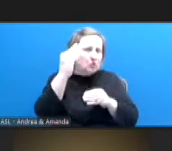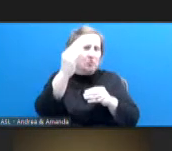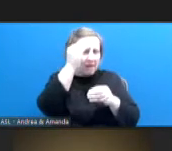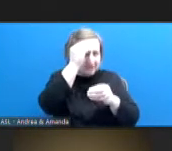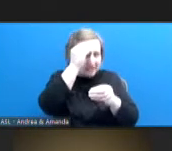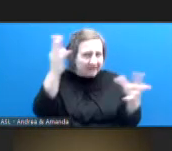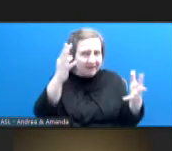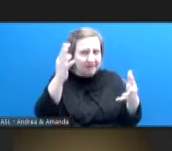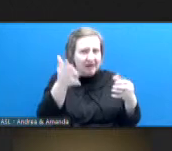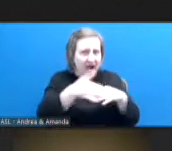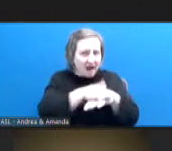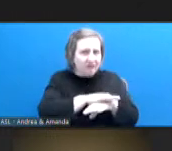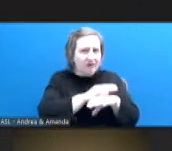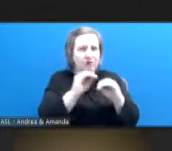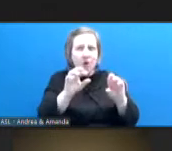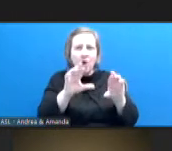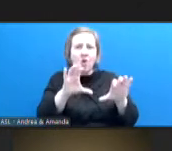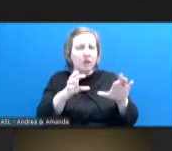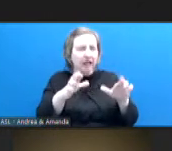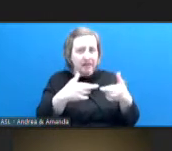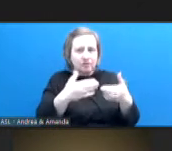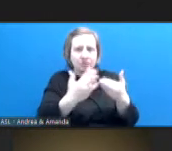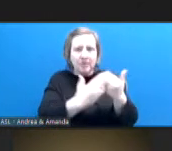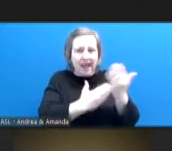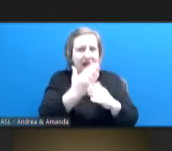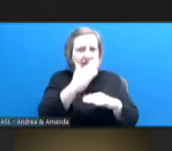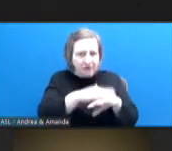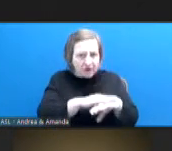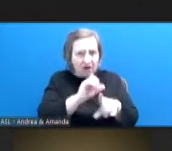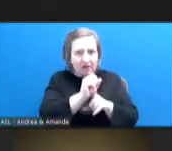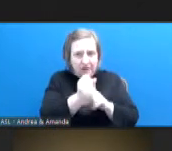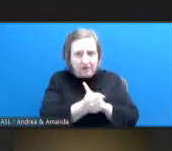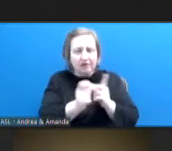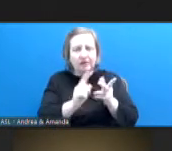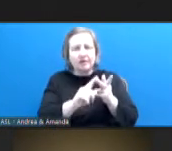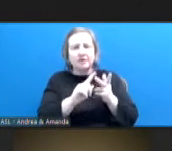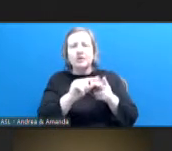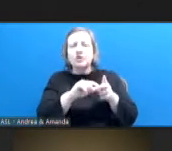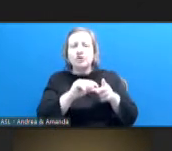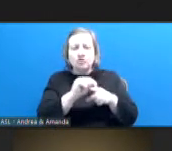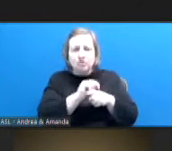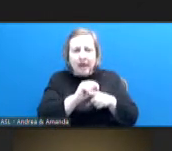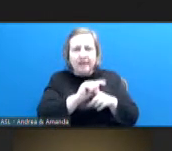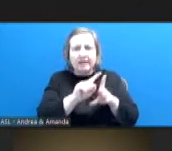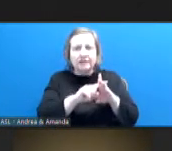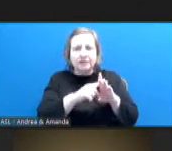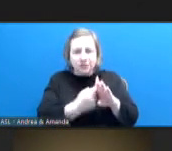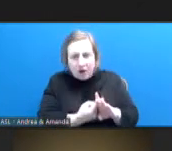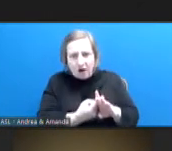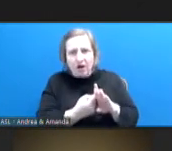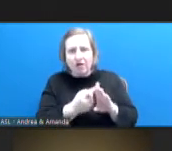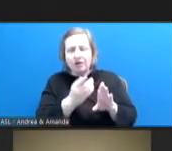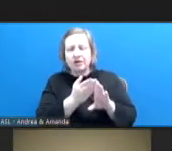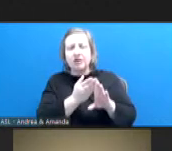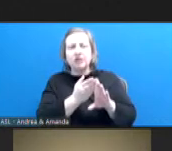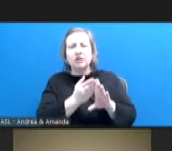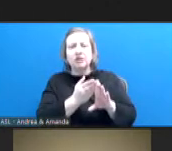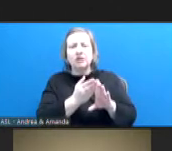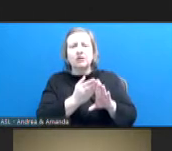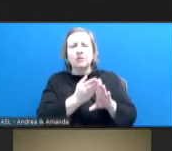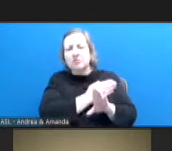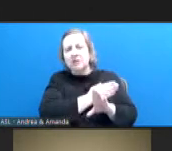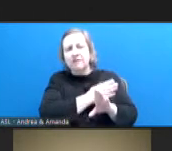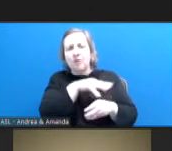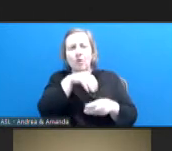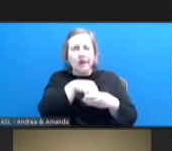no classroom hands-on scenario, training started before the internal